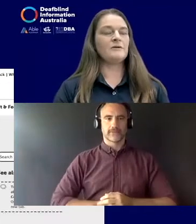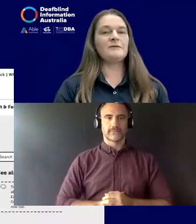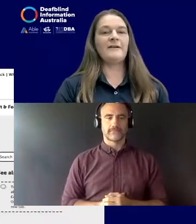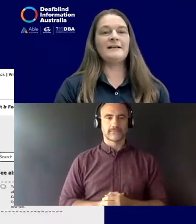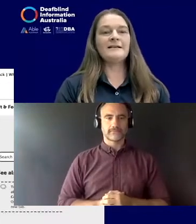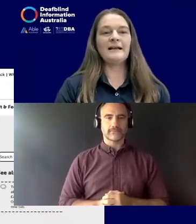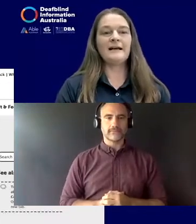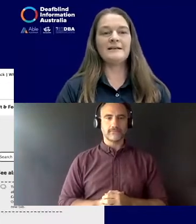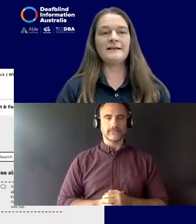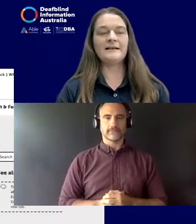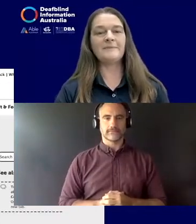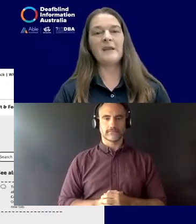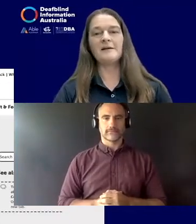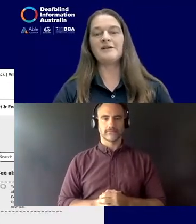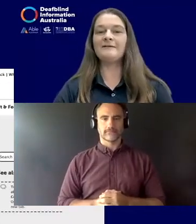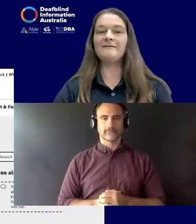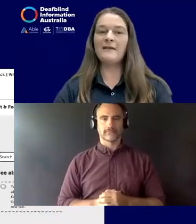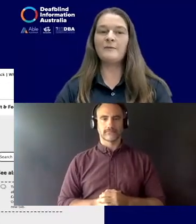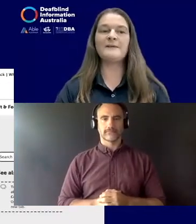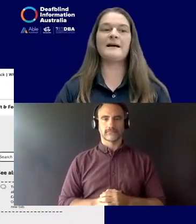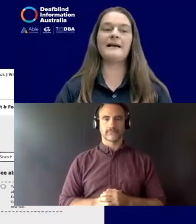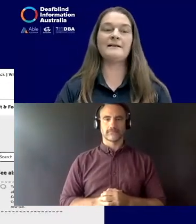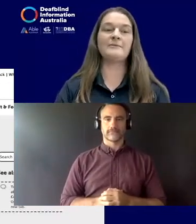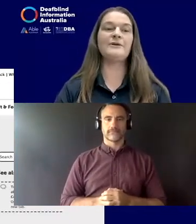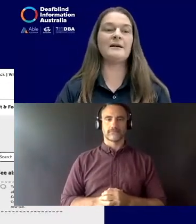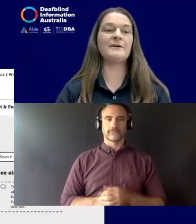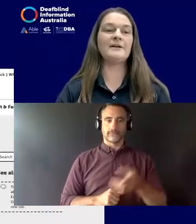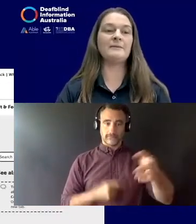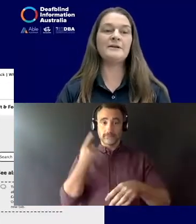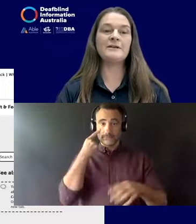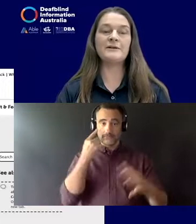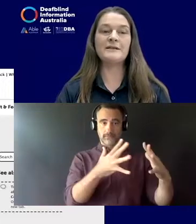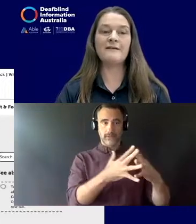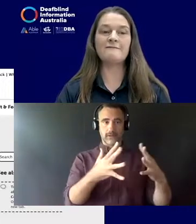You will find it under, so you can find the website at